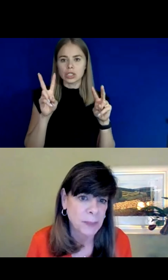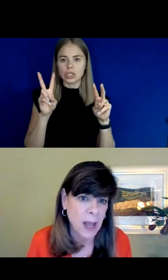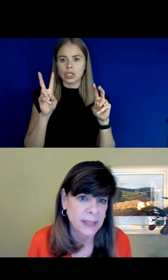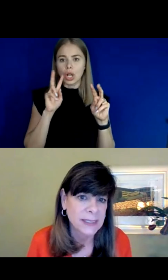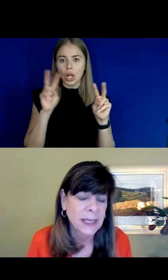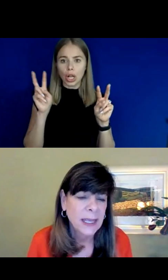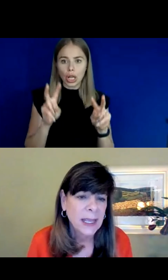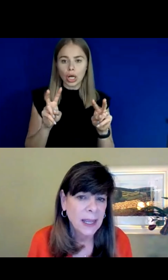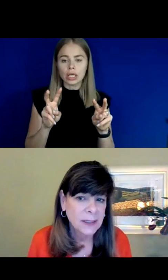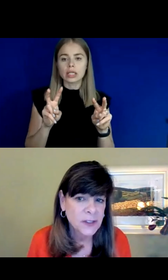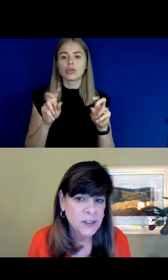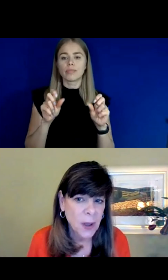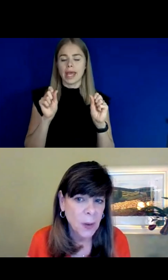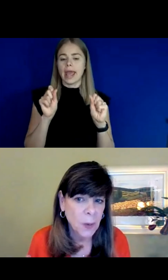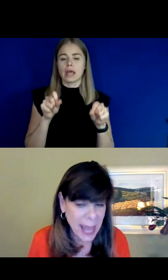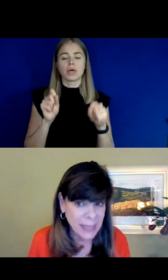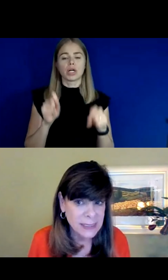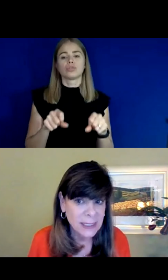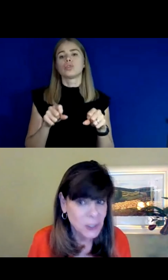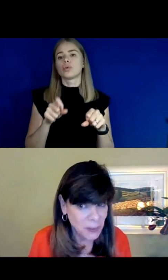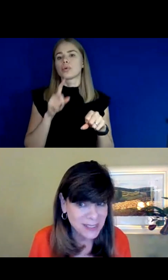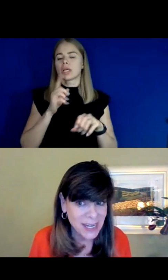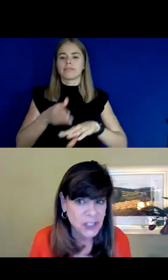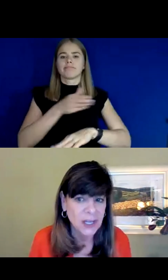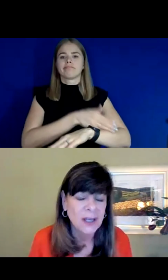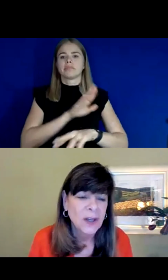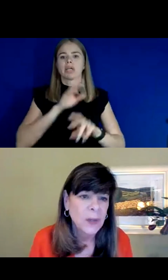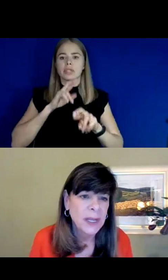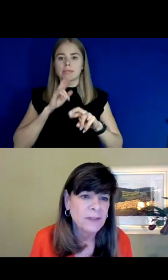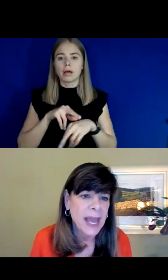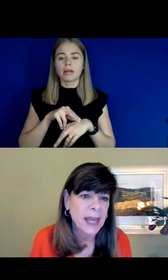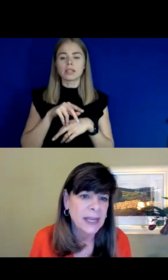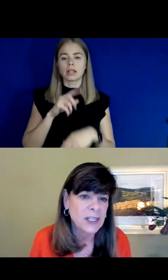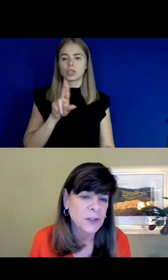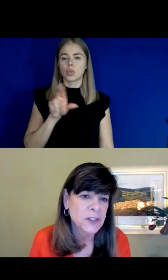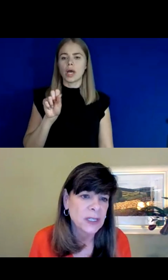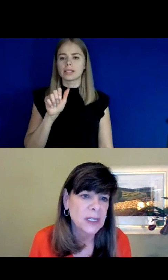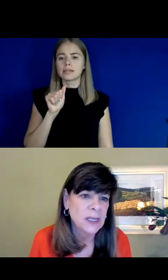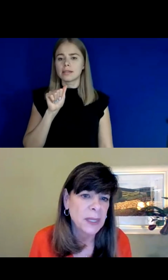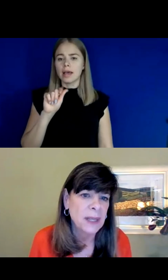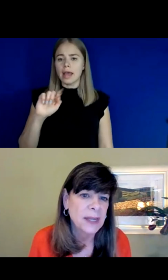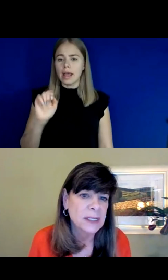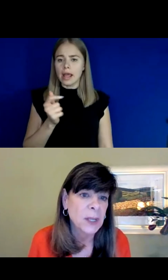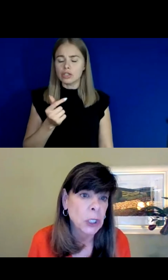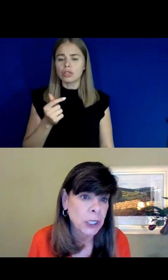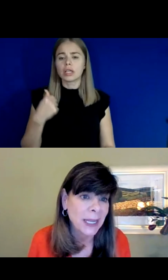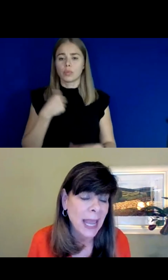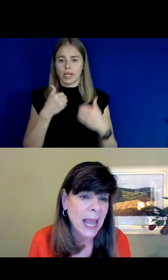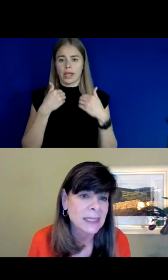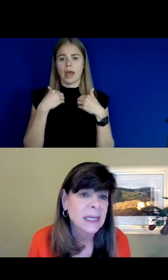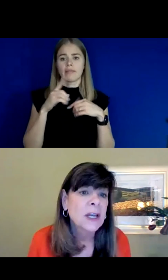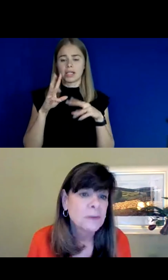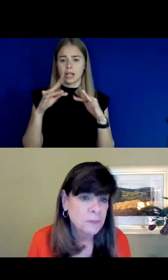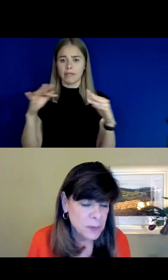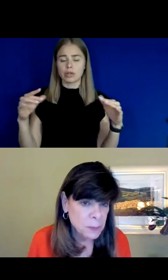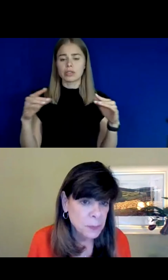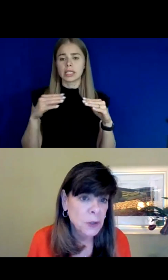their response. And so at US Aging, we have had a diversity committee that has been looking